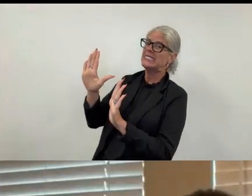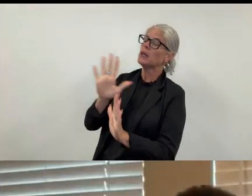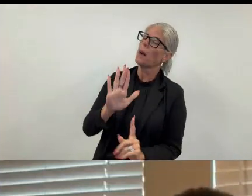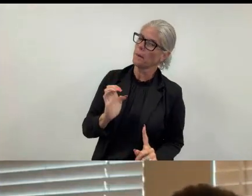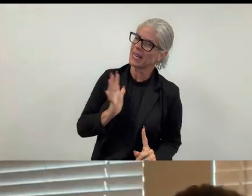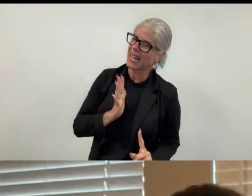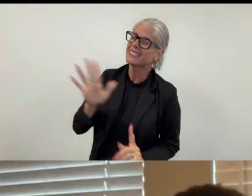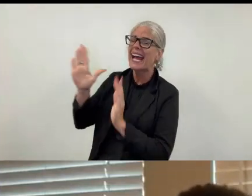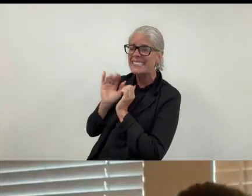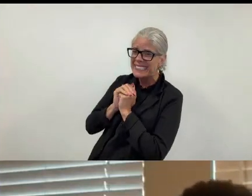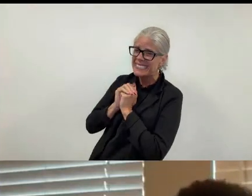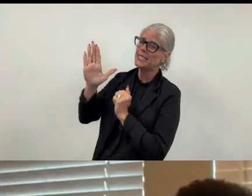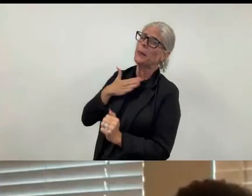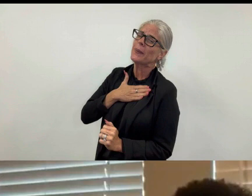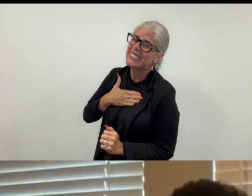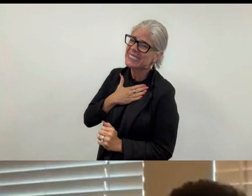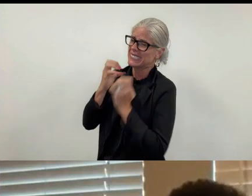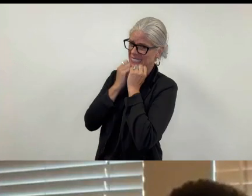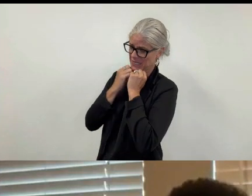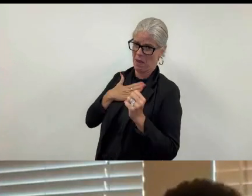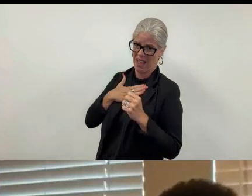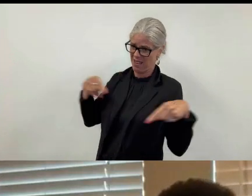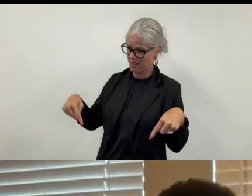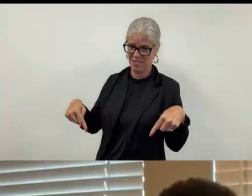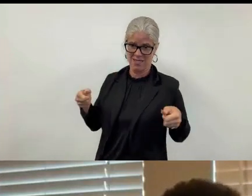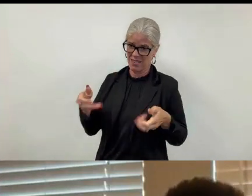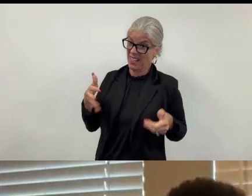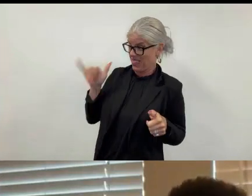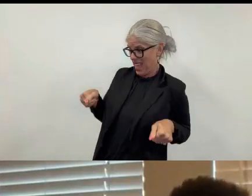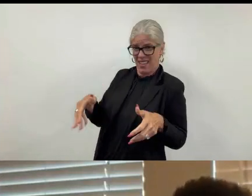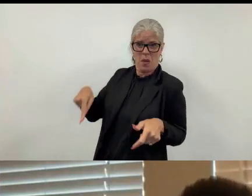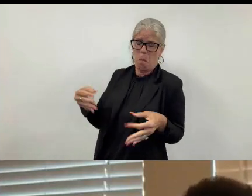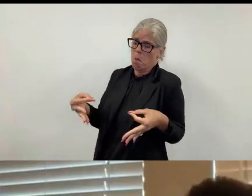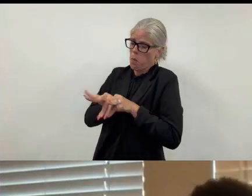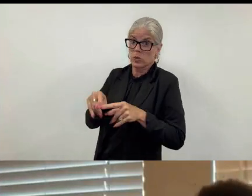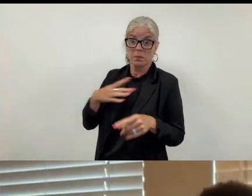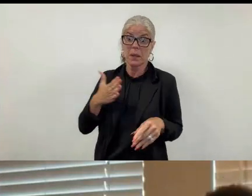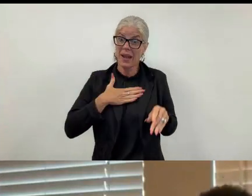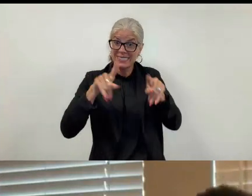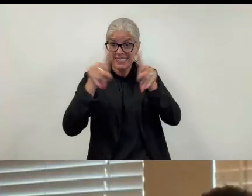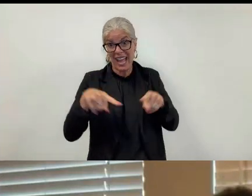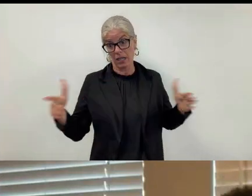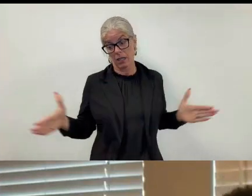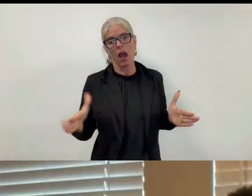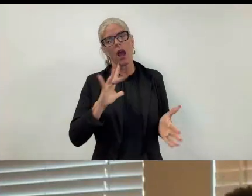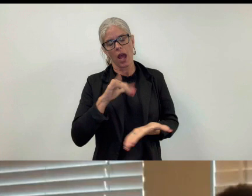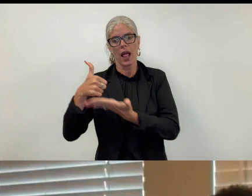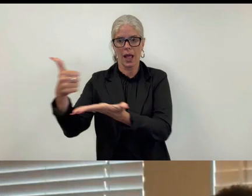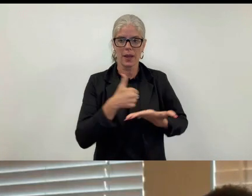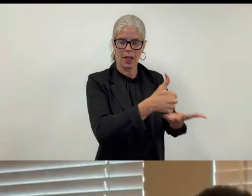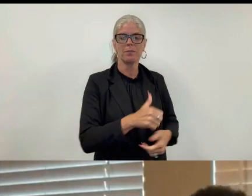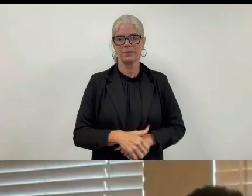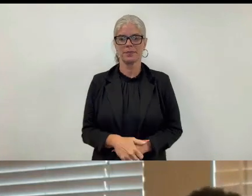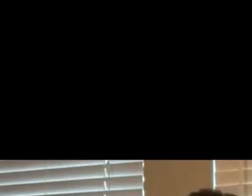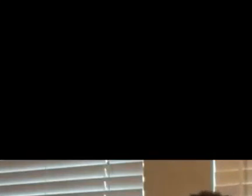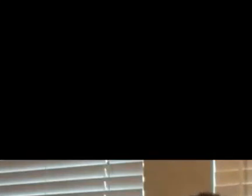pick it up, like just be nice to them. Like say like, hey, can you please be nice to my chair? It's really important to me. And then I have that sign on there that speaks for me when